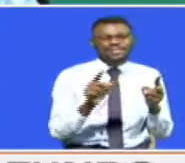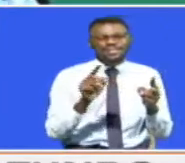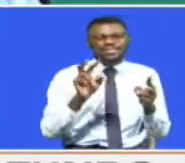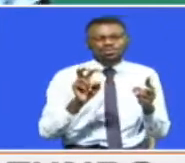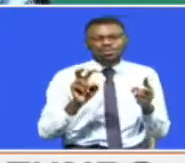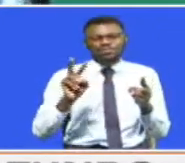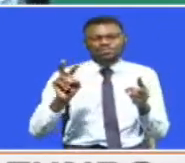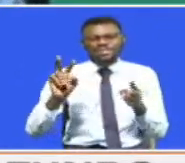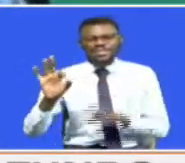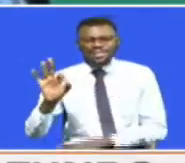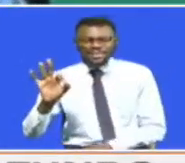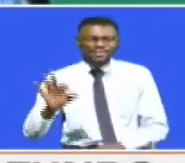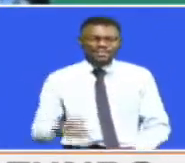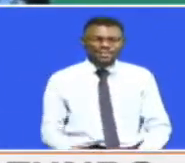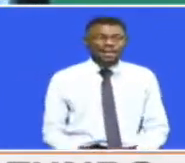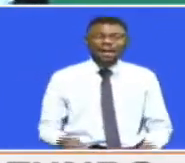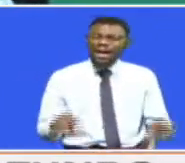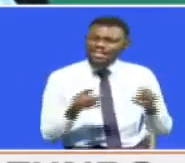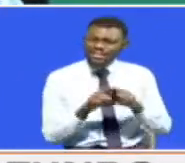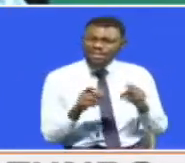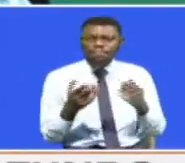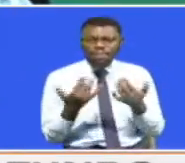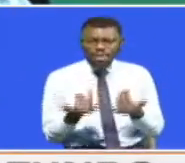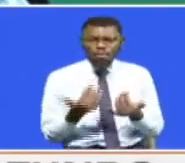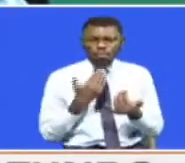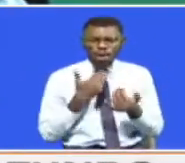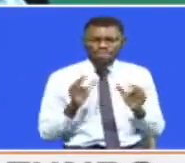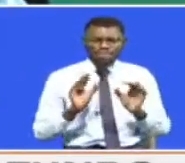2022-2023. For the avoidance of doubt,